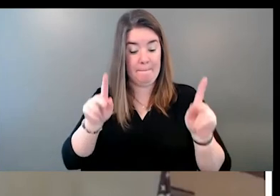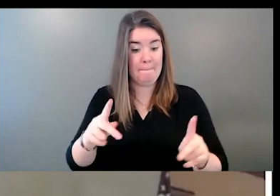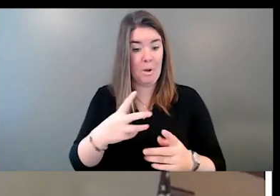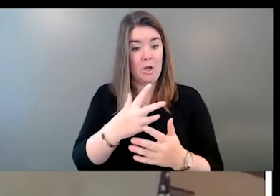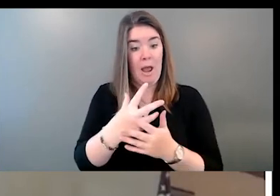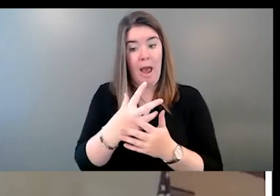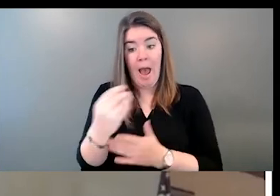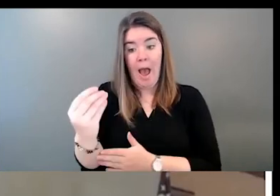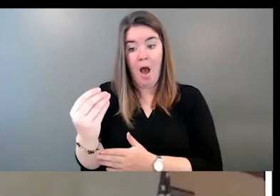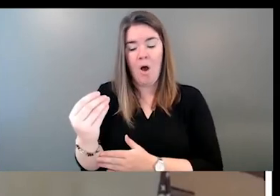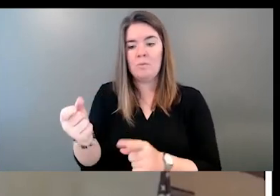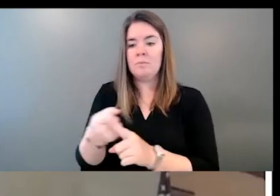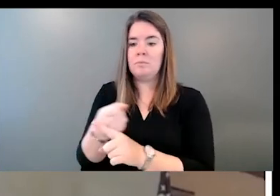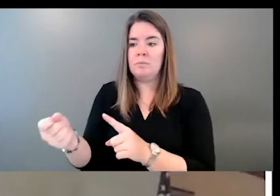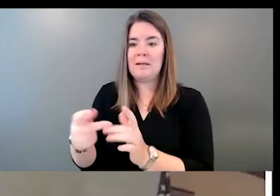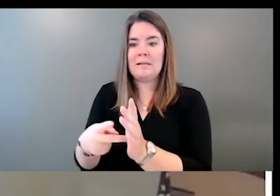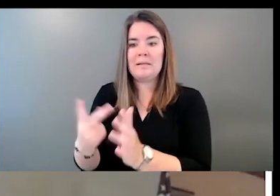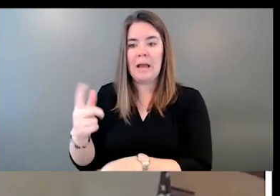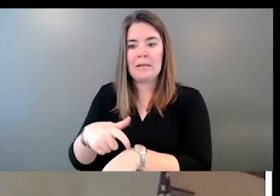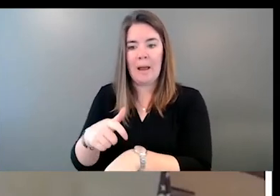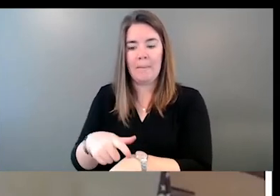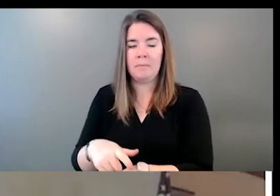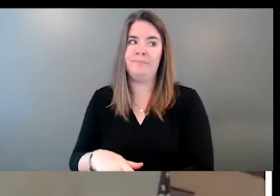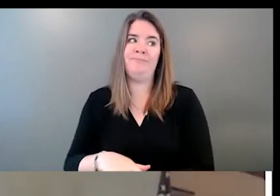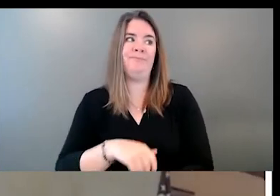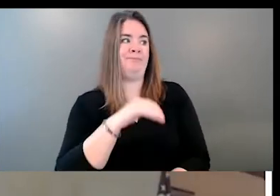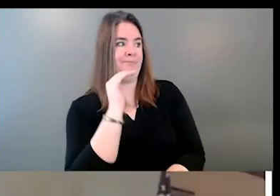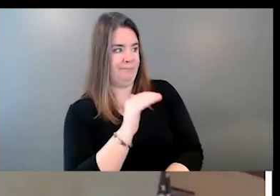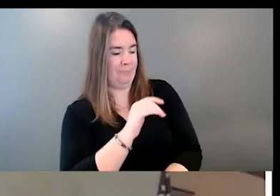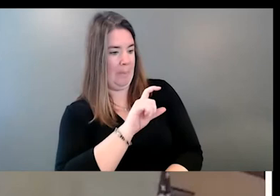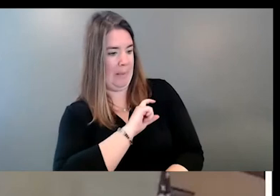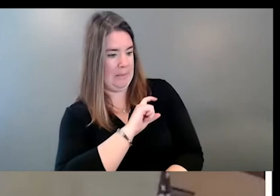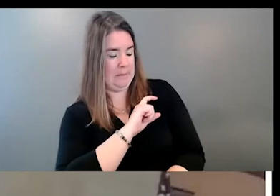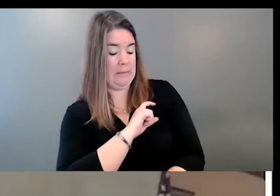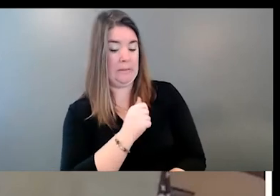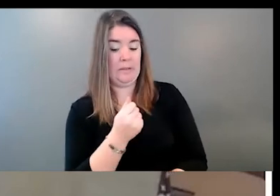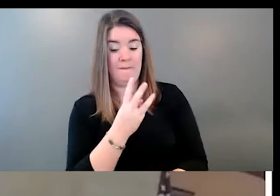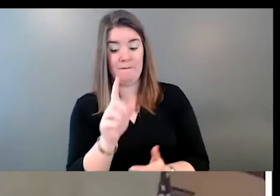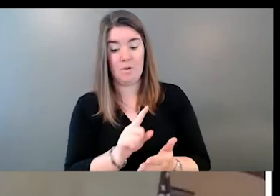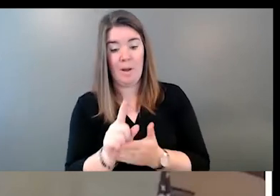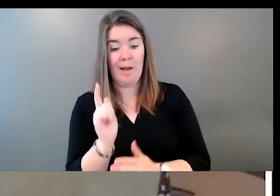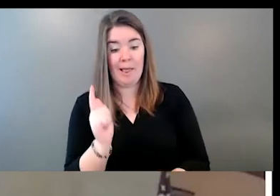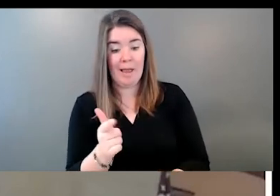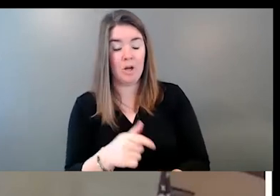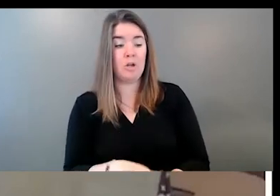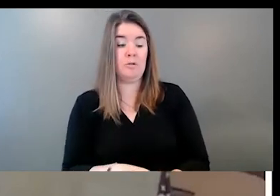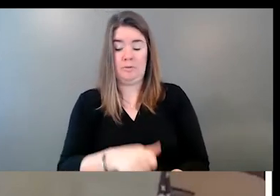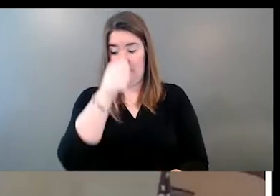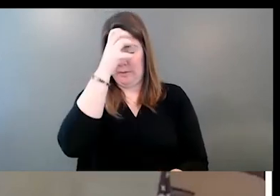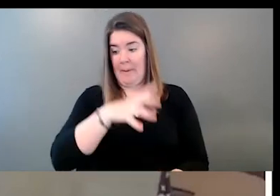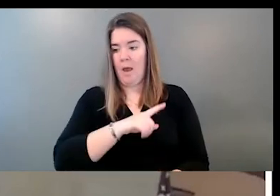his victim again. Law enforcement was notified. Hours later, he returned to her home again and broke